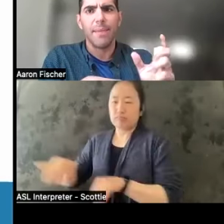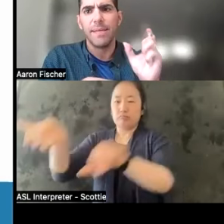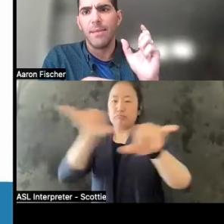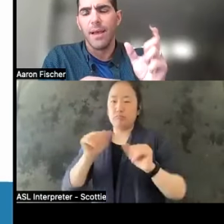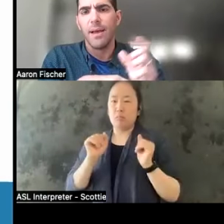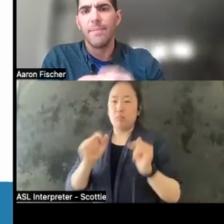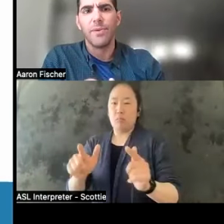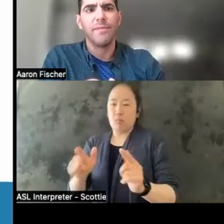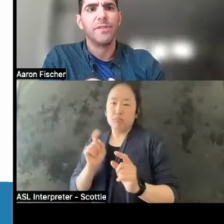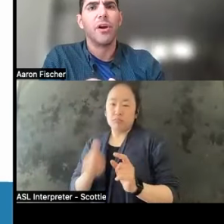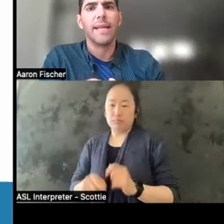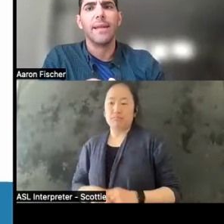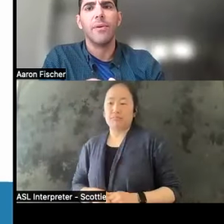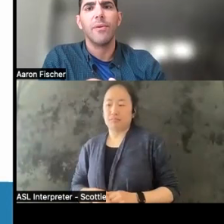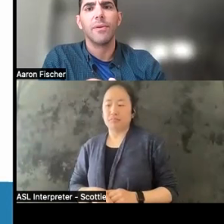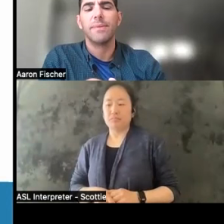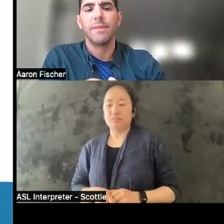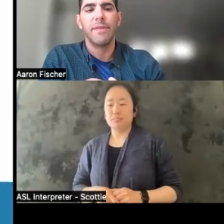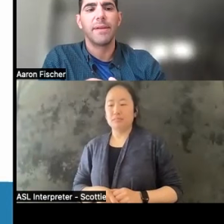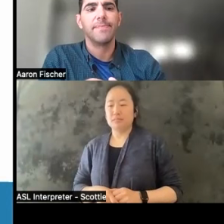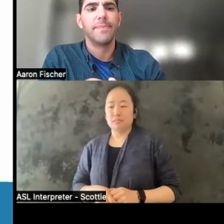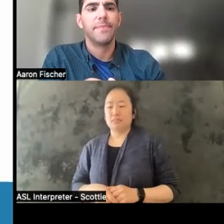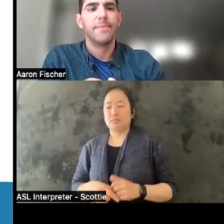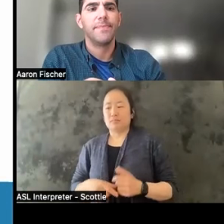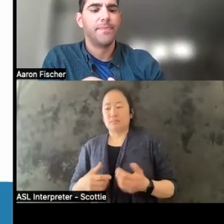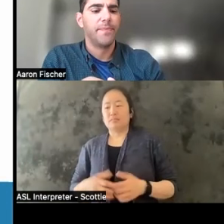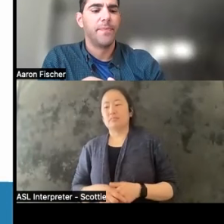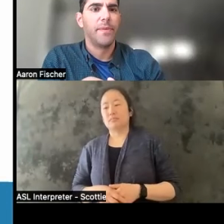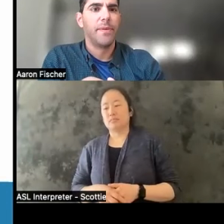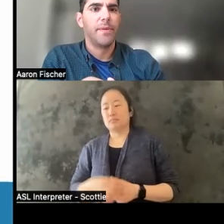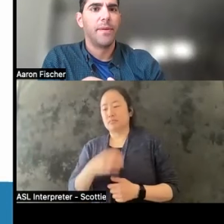So it can't be sort of targeted or specific.